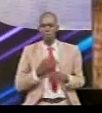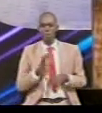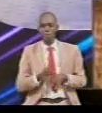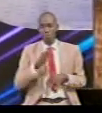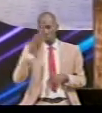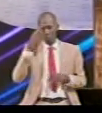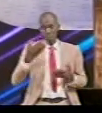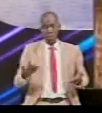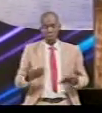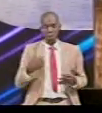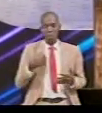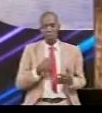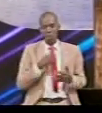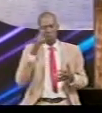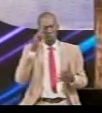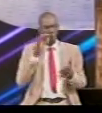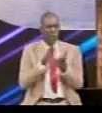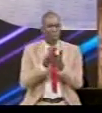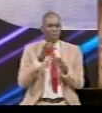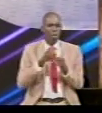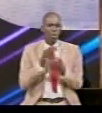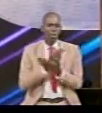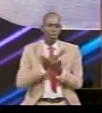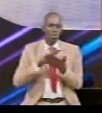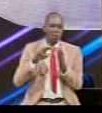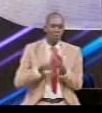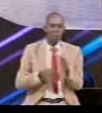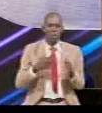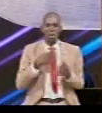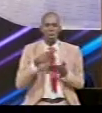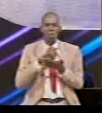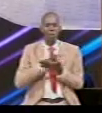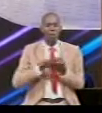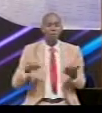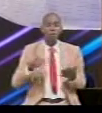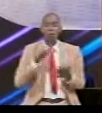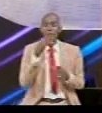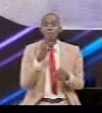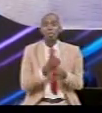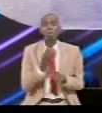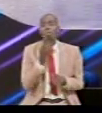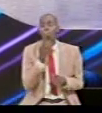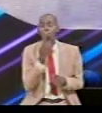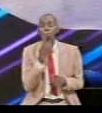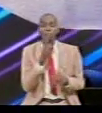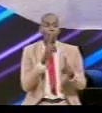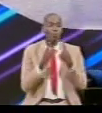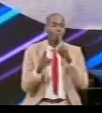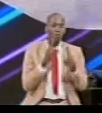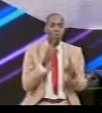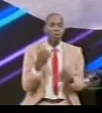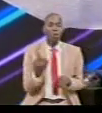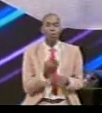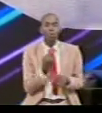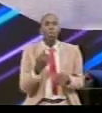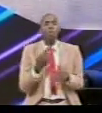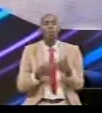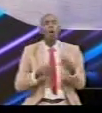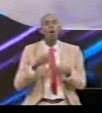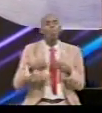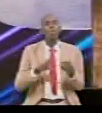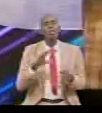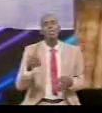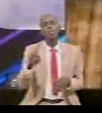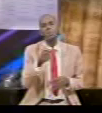It's not just the talk of the mouth. You discipline others. I about you yourself. Do you commit adultery? Thou